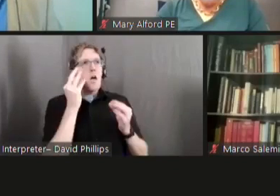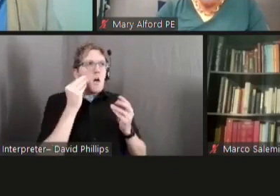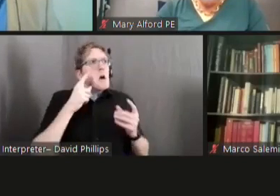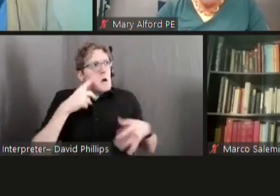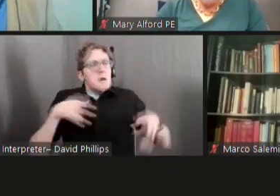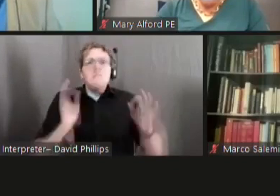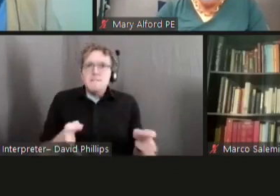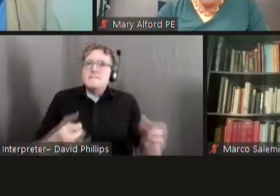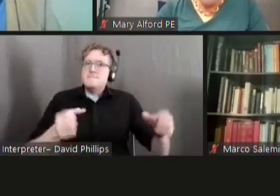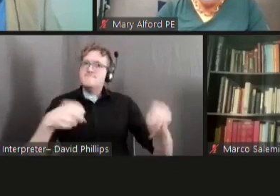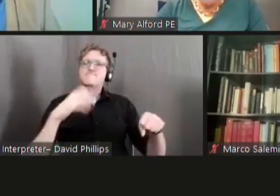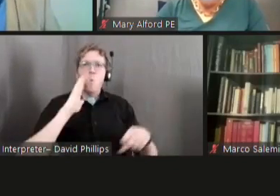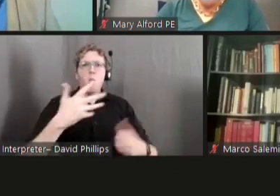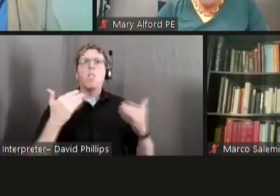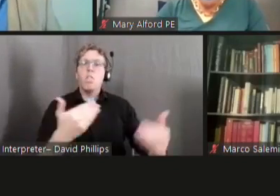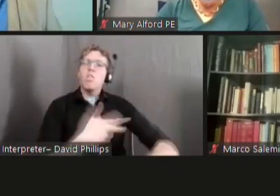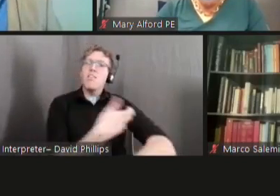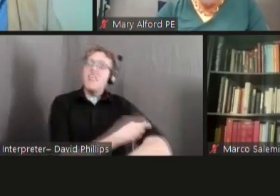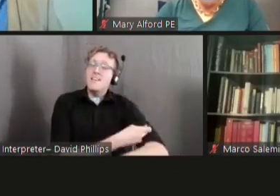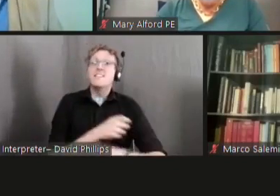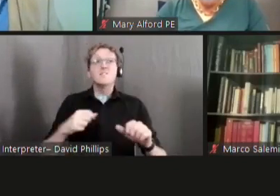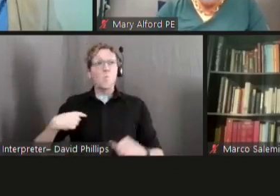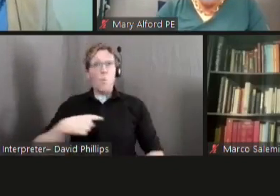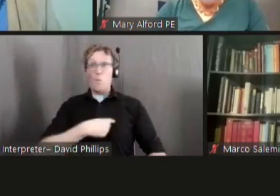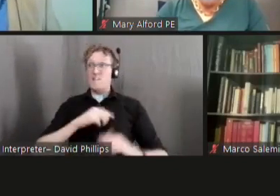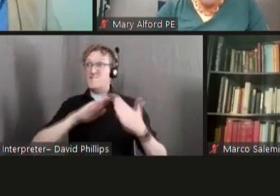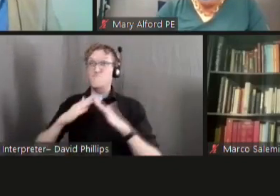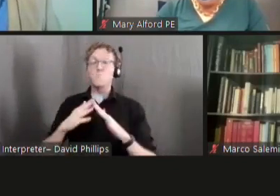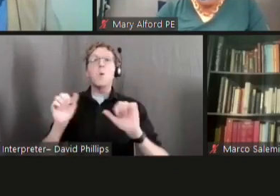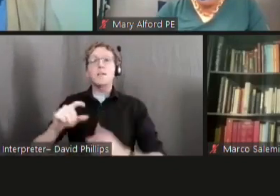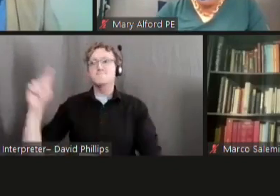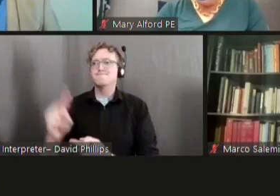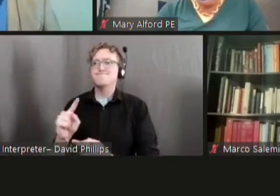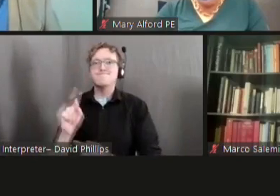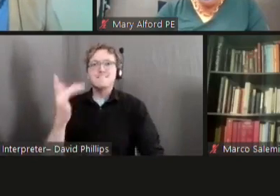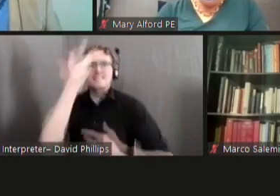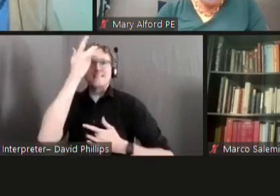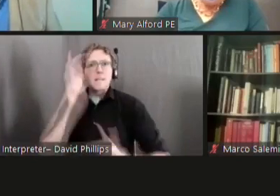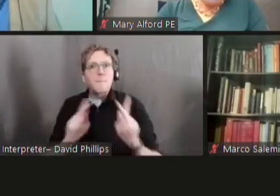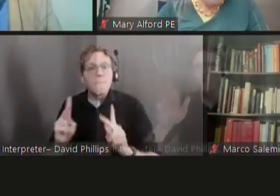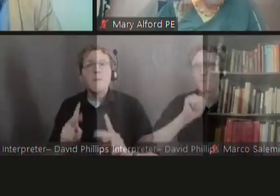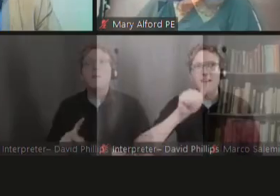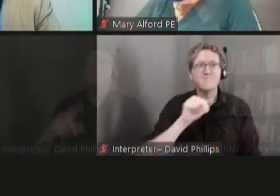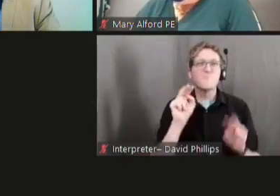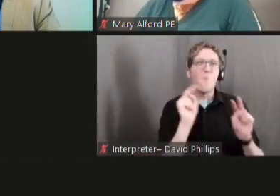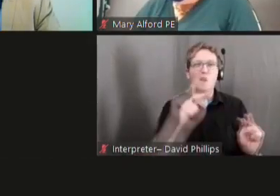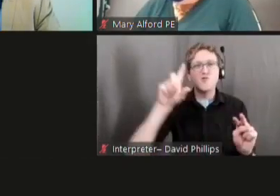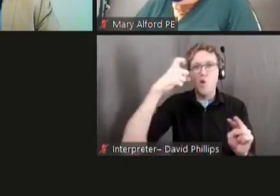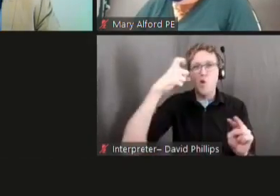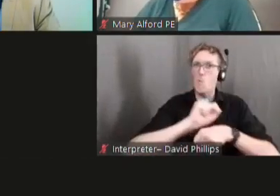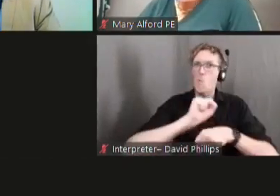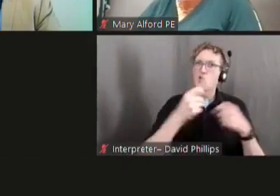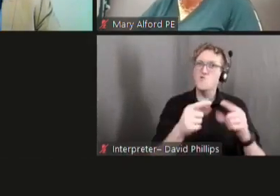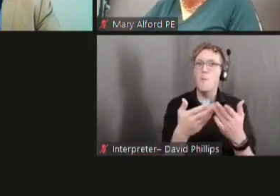get fully back to normal and have fewer people super sick, fewer people in the hospital, fewer people dying. We'll go ahead